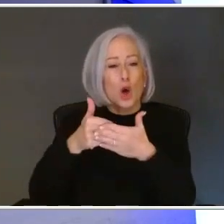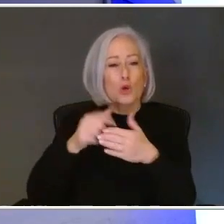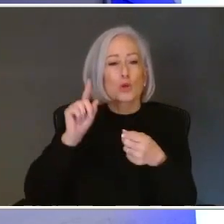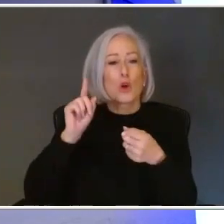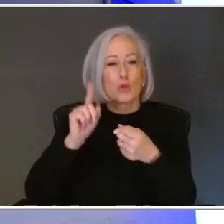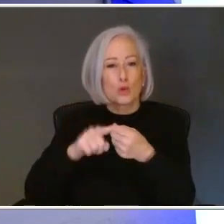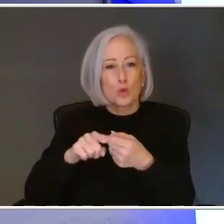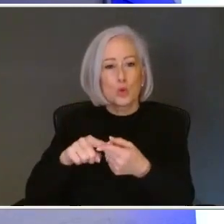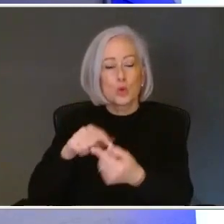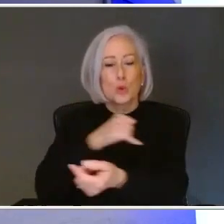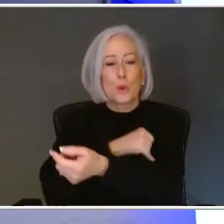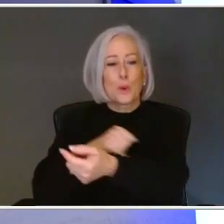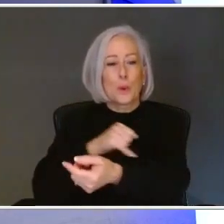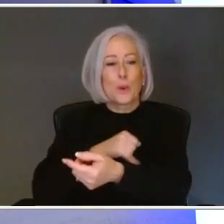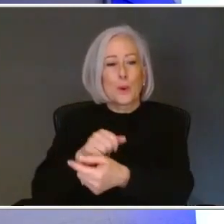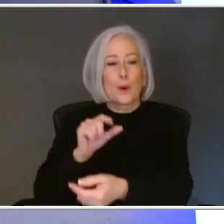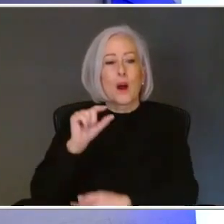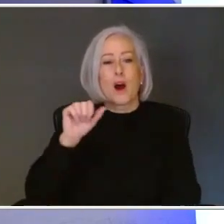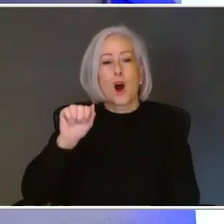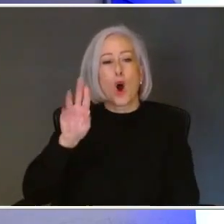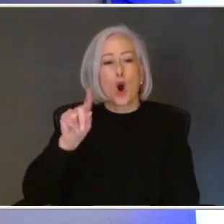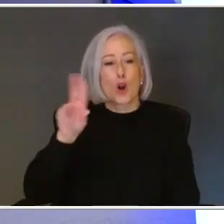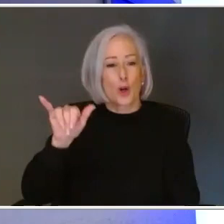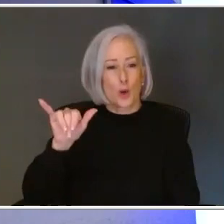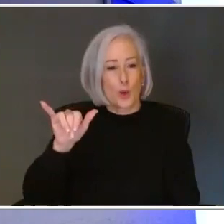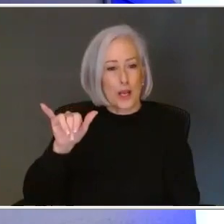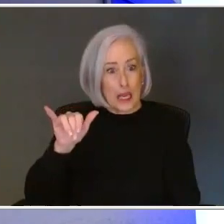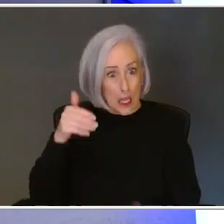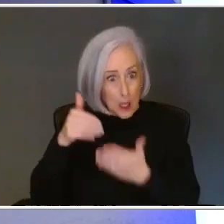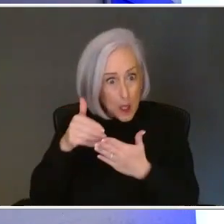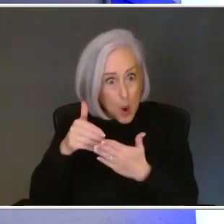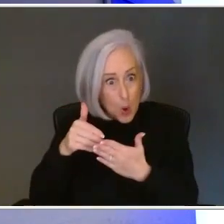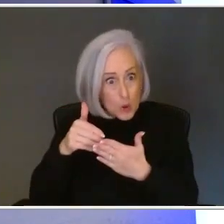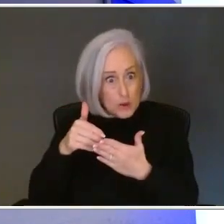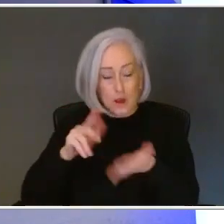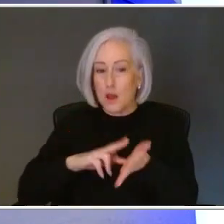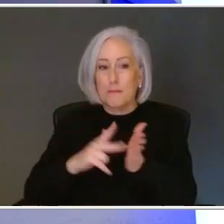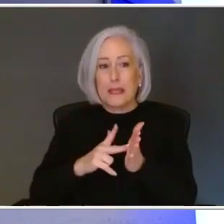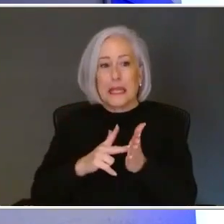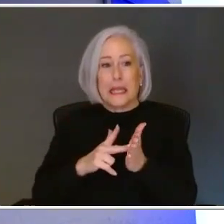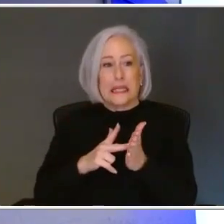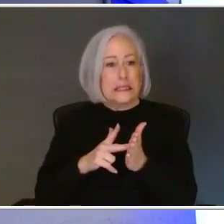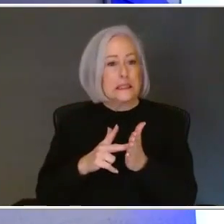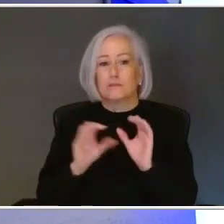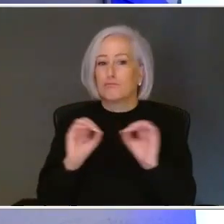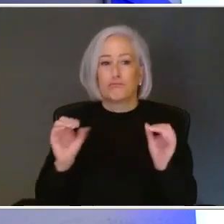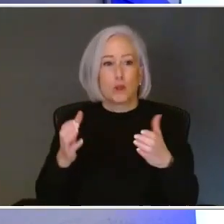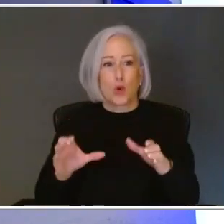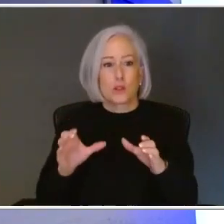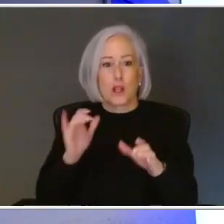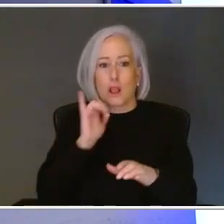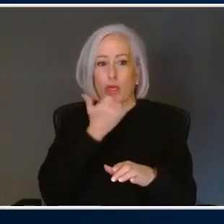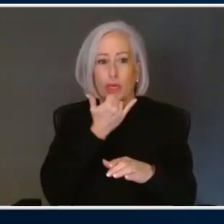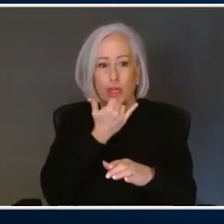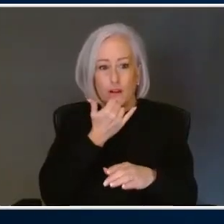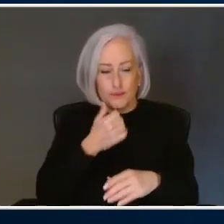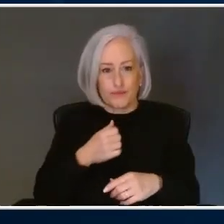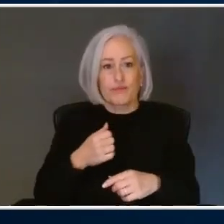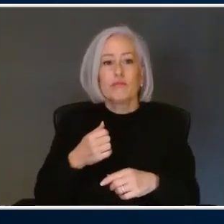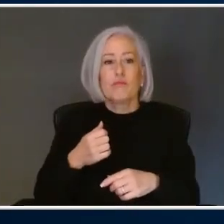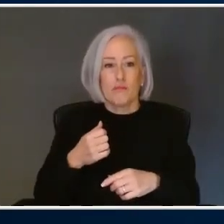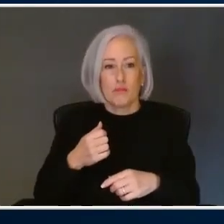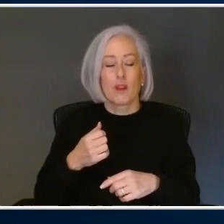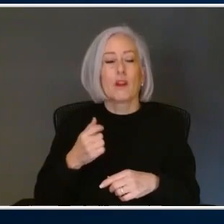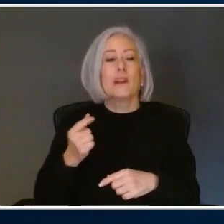How close was it? I mean, not a lot of room for error. Yeah, no, it was immediately adjacent to the major arteries